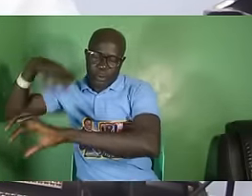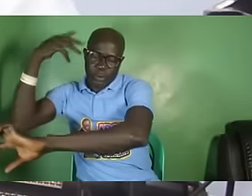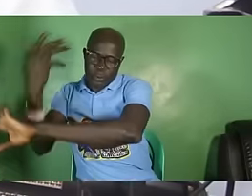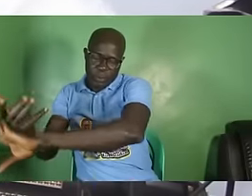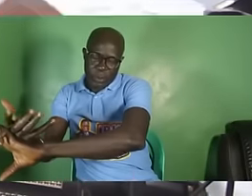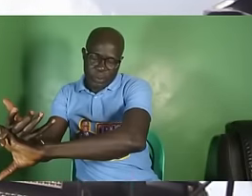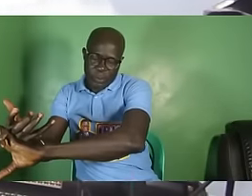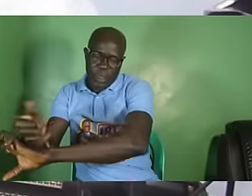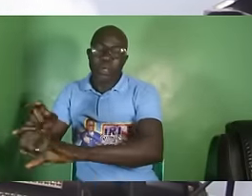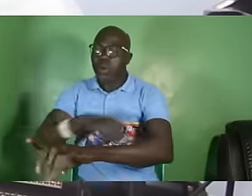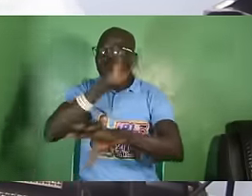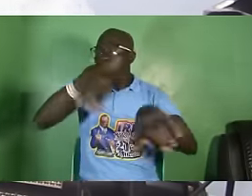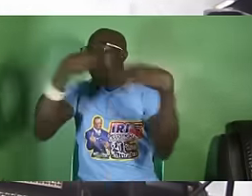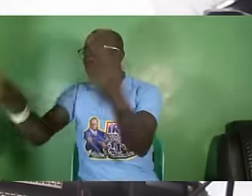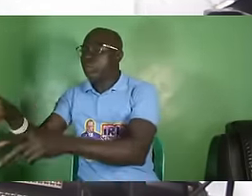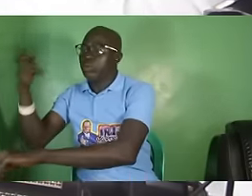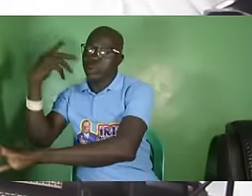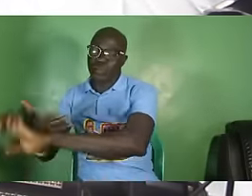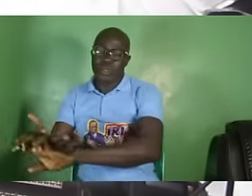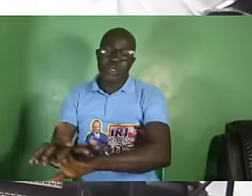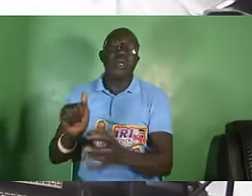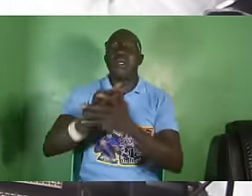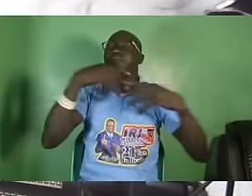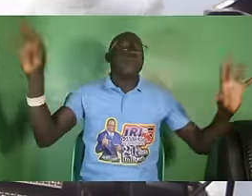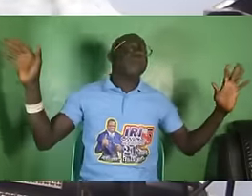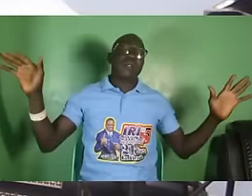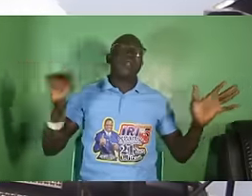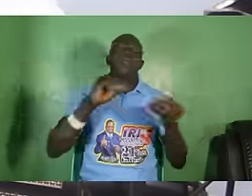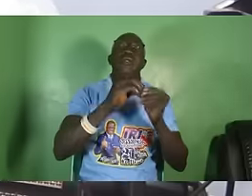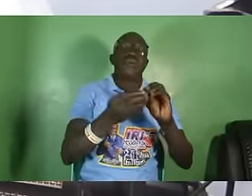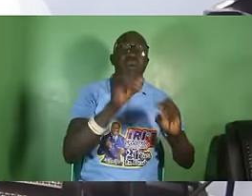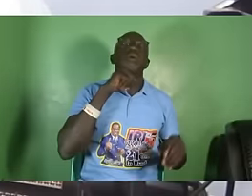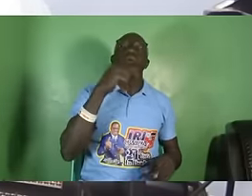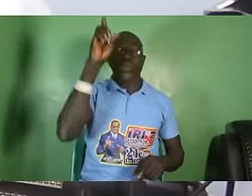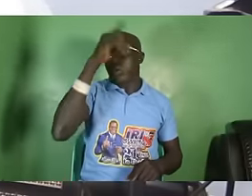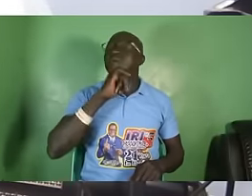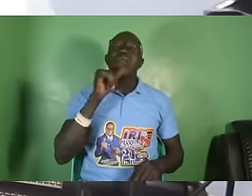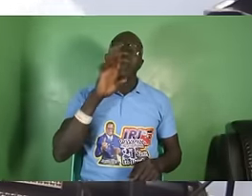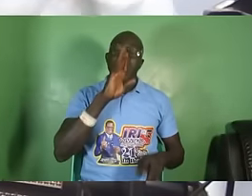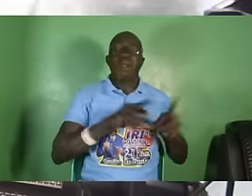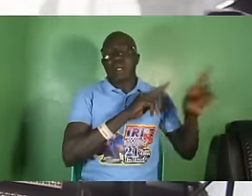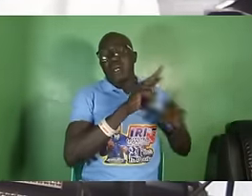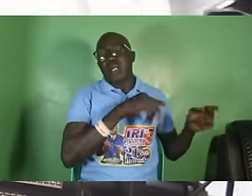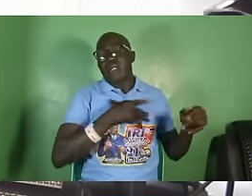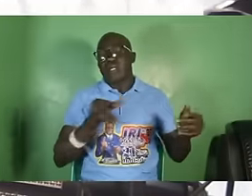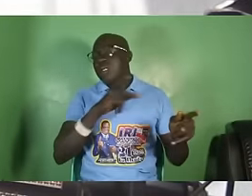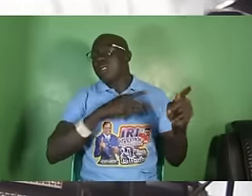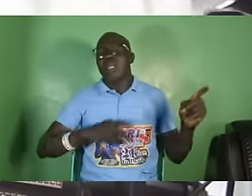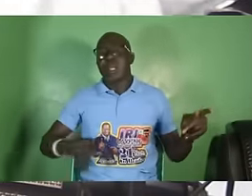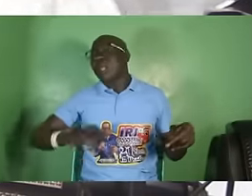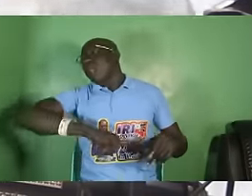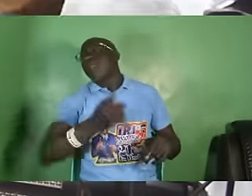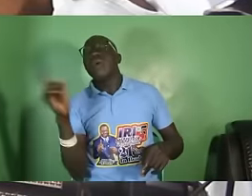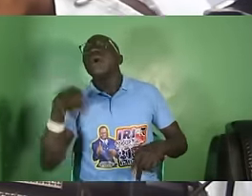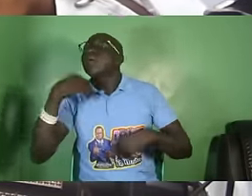crown in the prison. Nobody did you say why is spirit in this prison? That's the head. First they can't ask as king. But when they get, they will know that